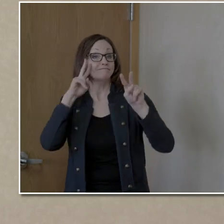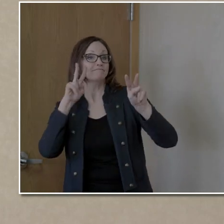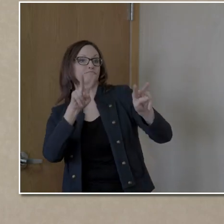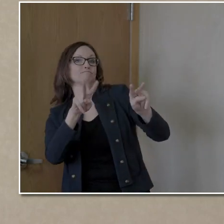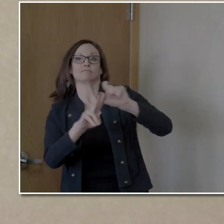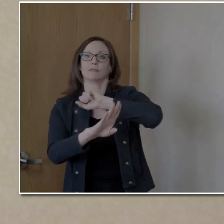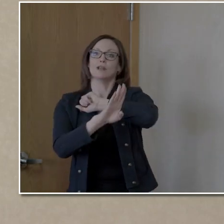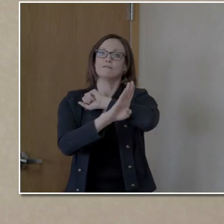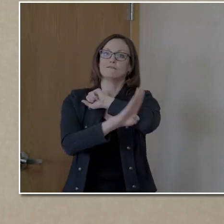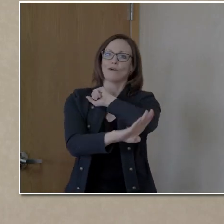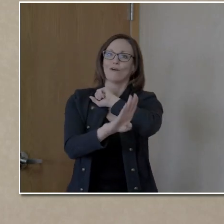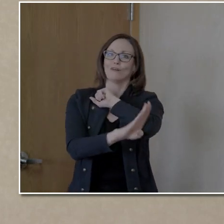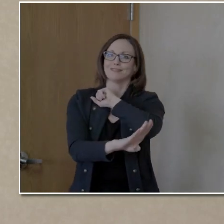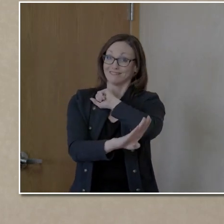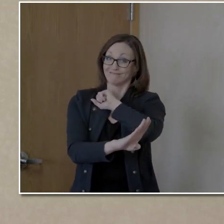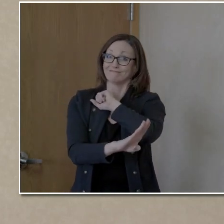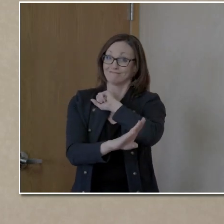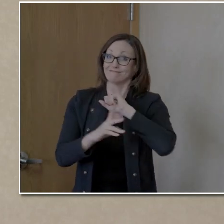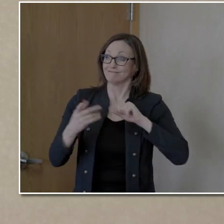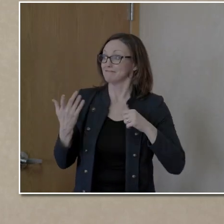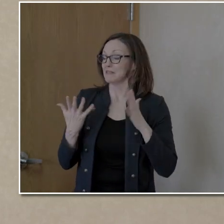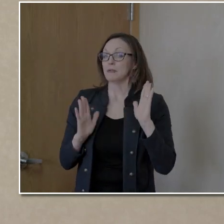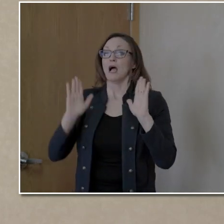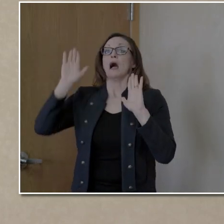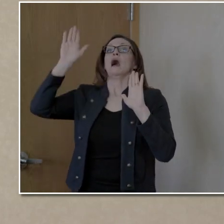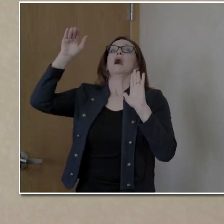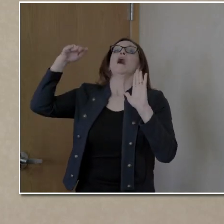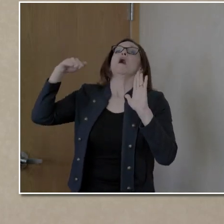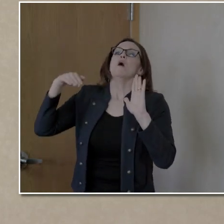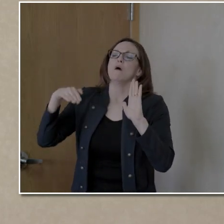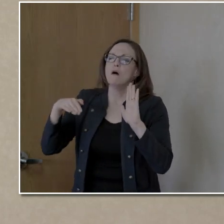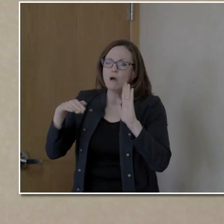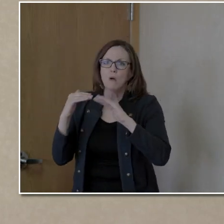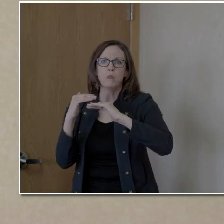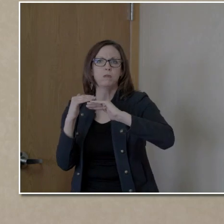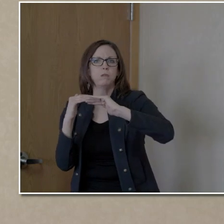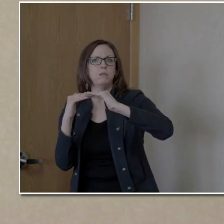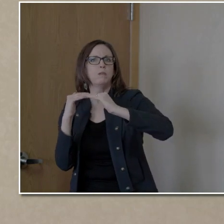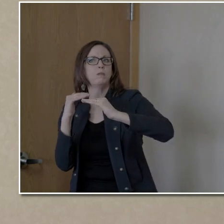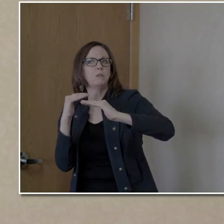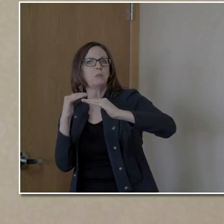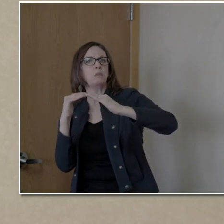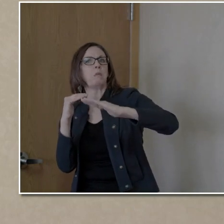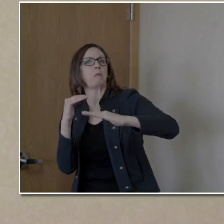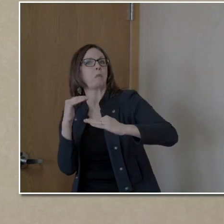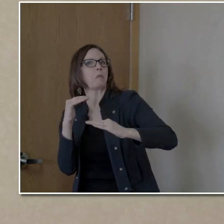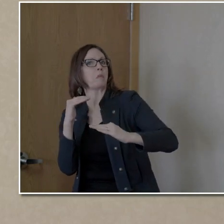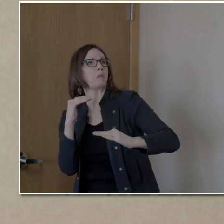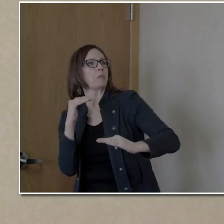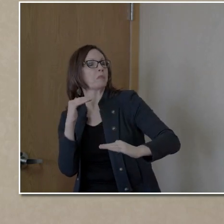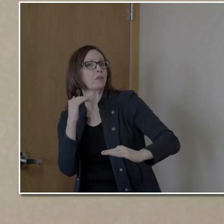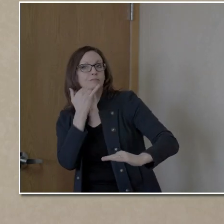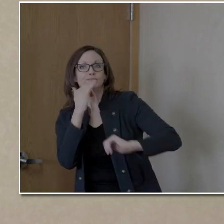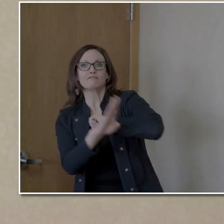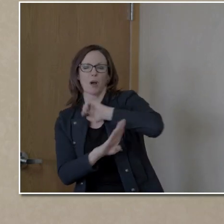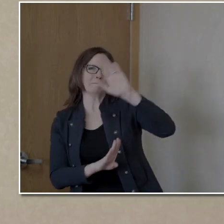all, isolation facilities were stood up by the state, and we are in the process of